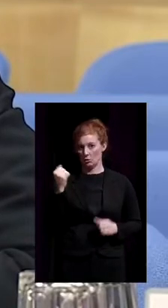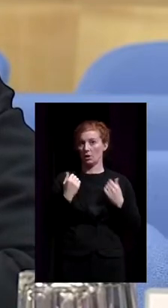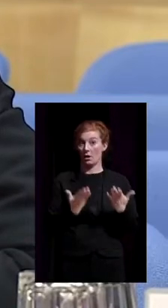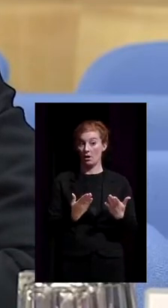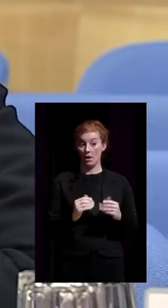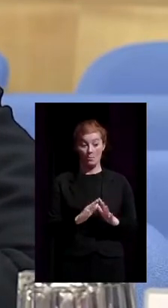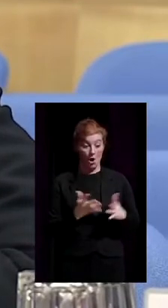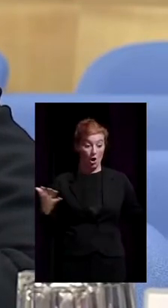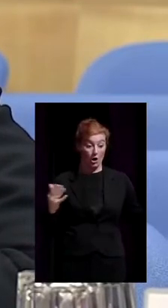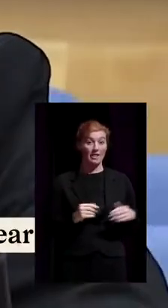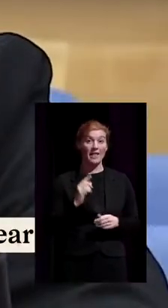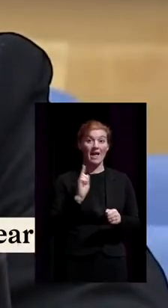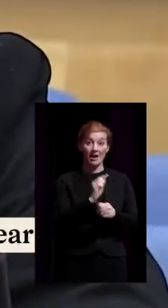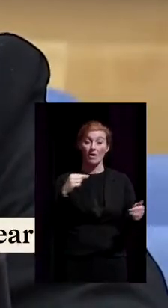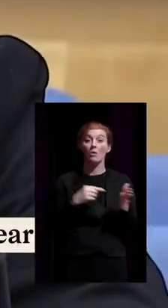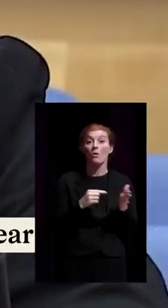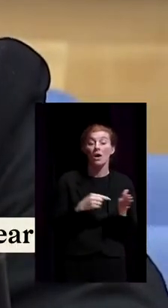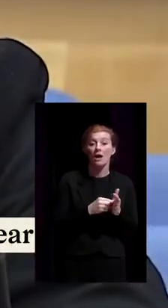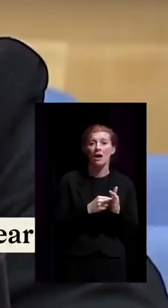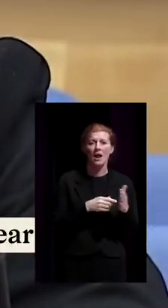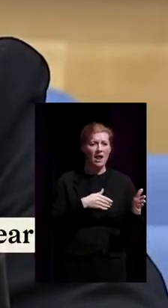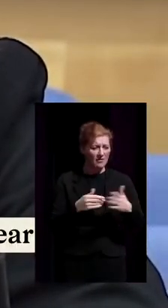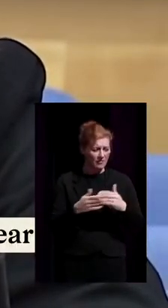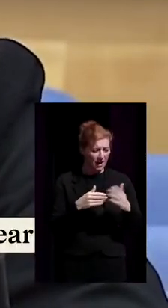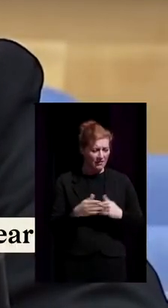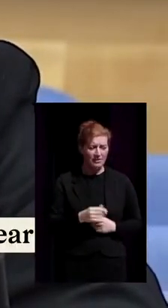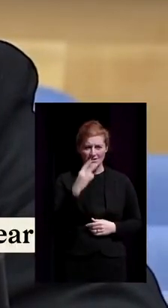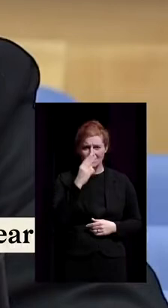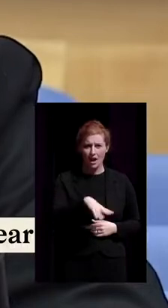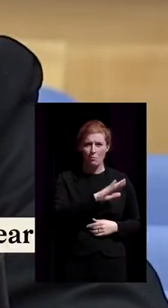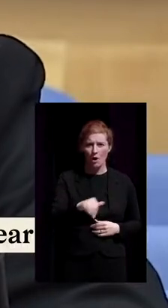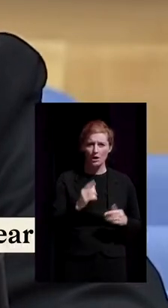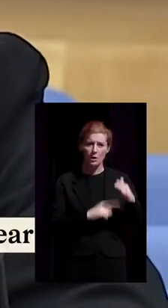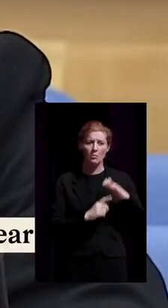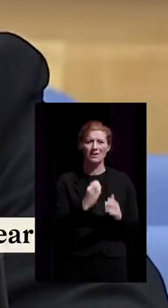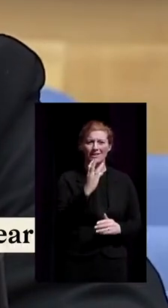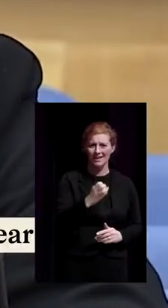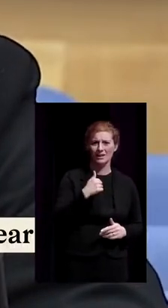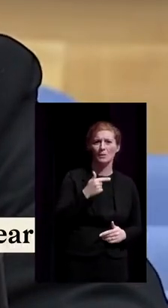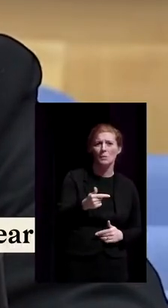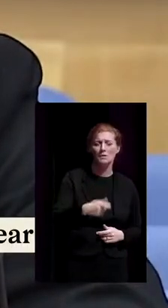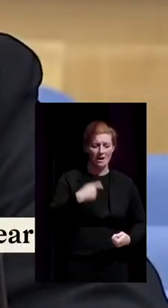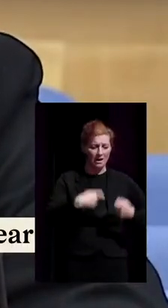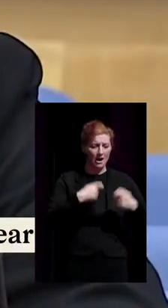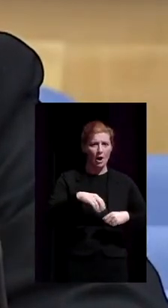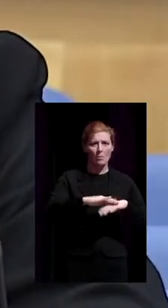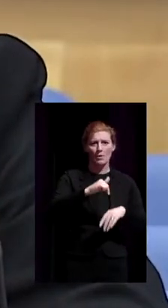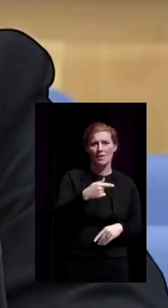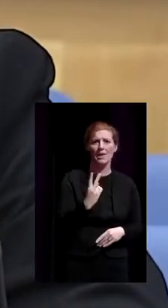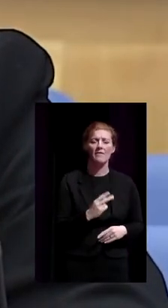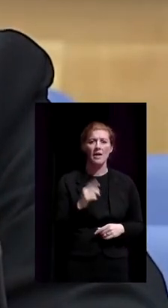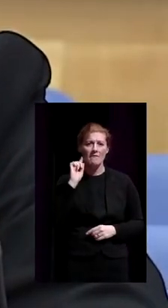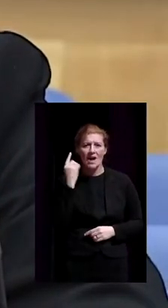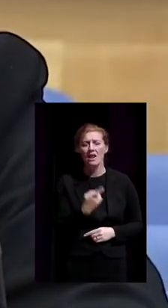11-fold and going up? Why do our children see up to 30,000 TV ads a year on